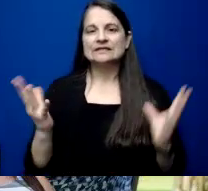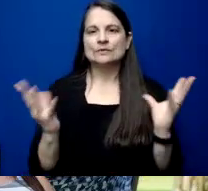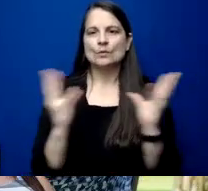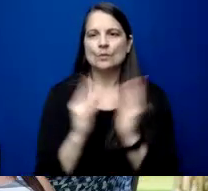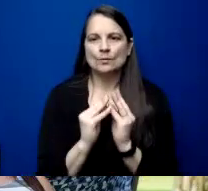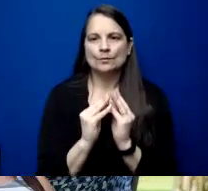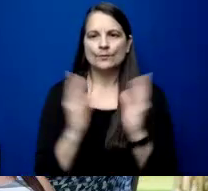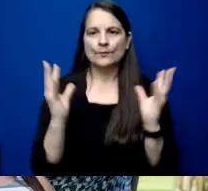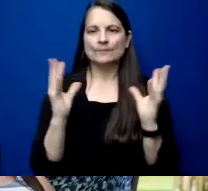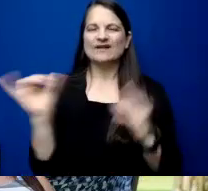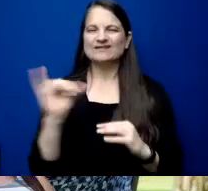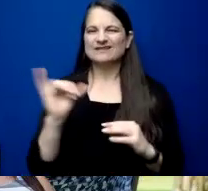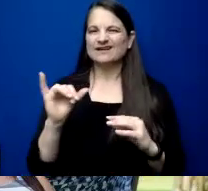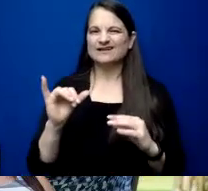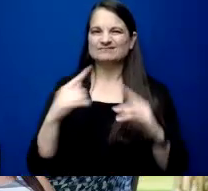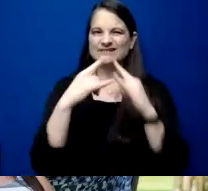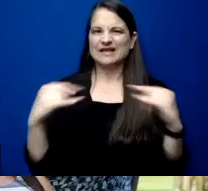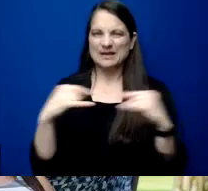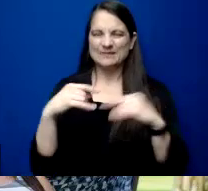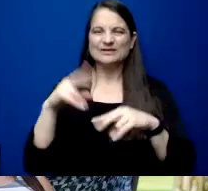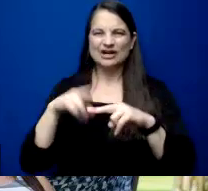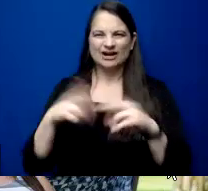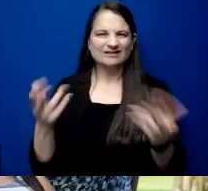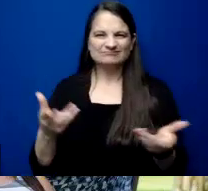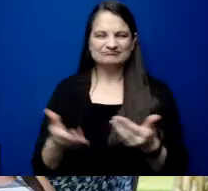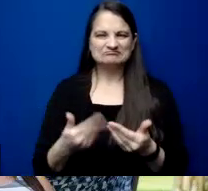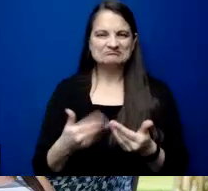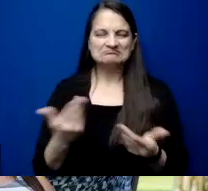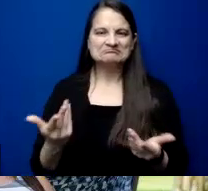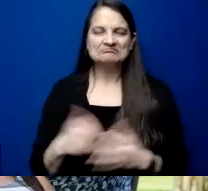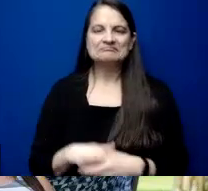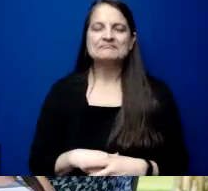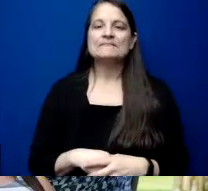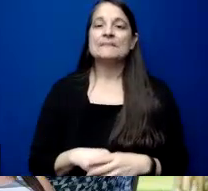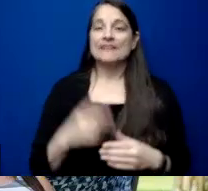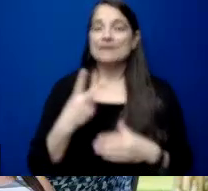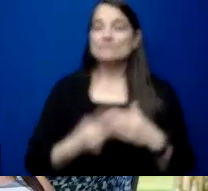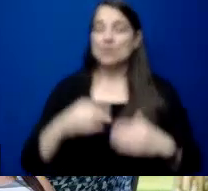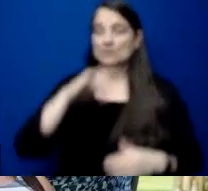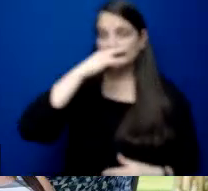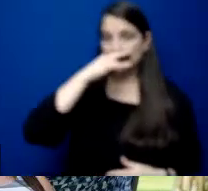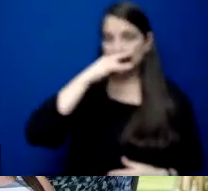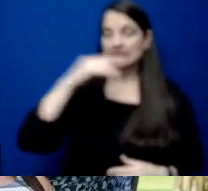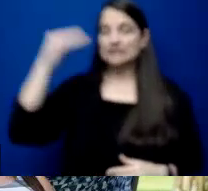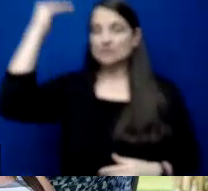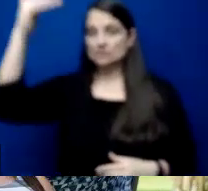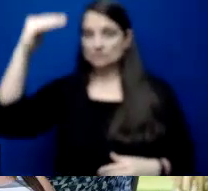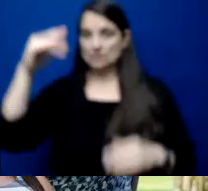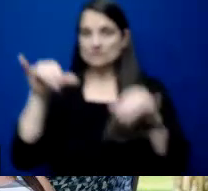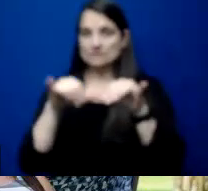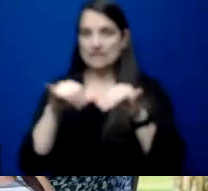camping chair. And they have both kid and adult size versions of these out